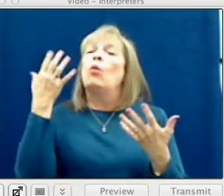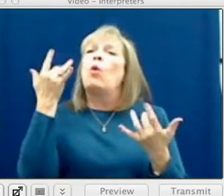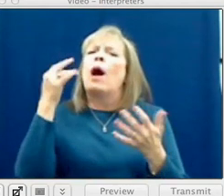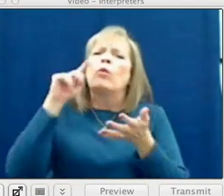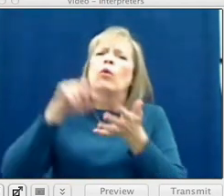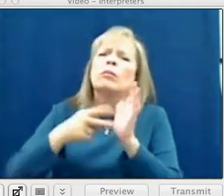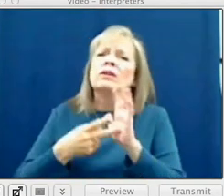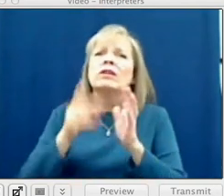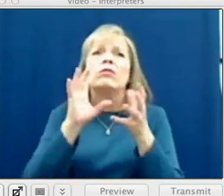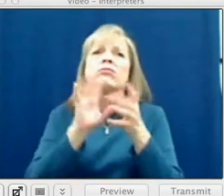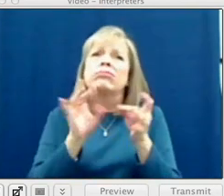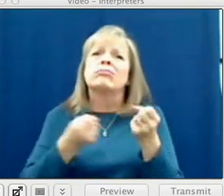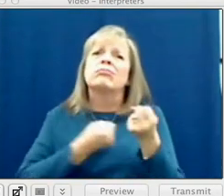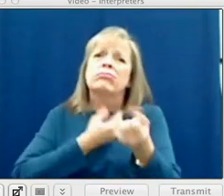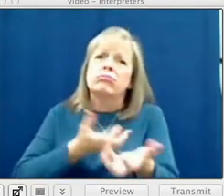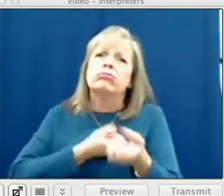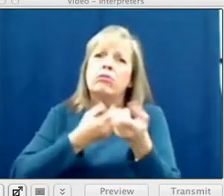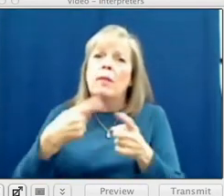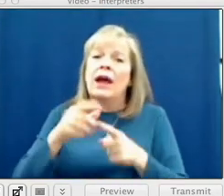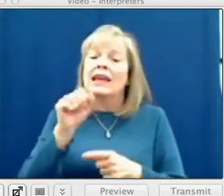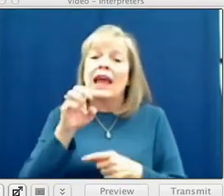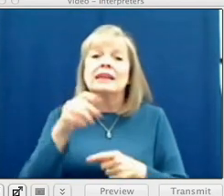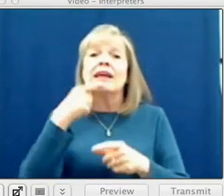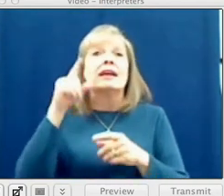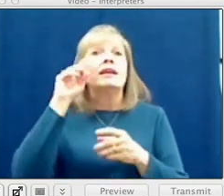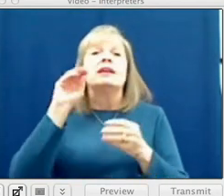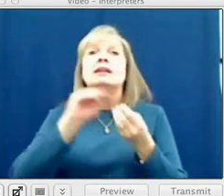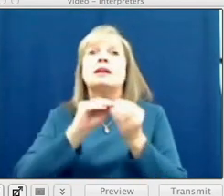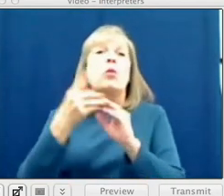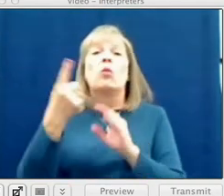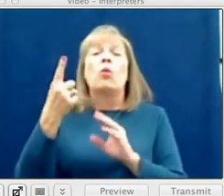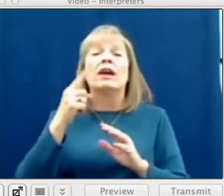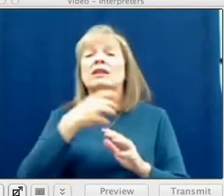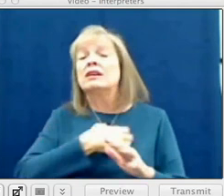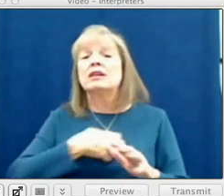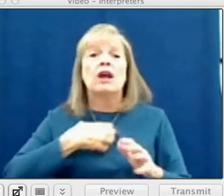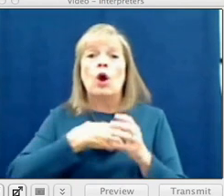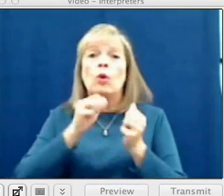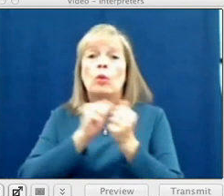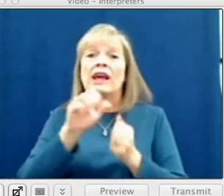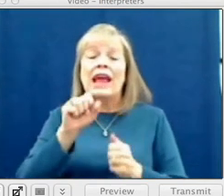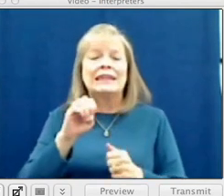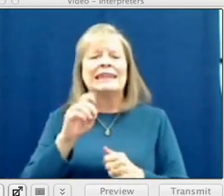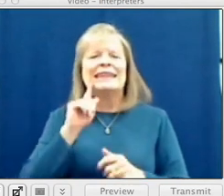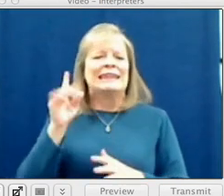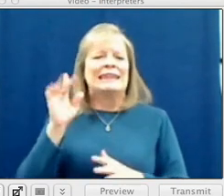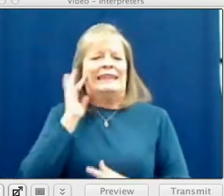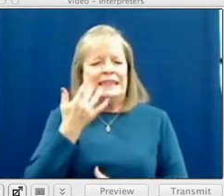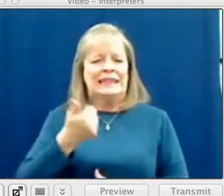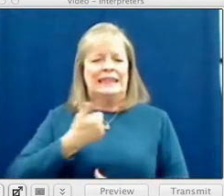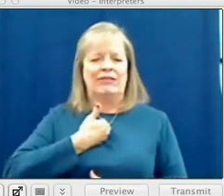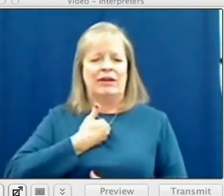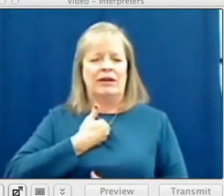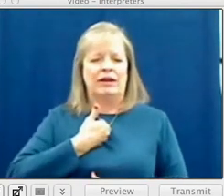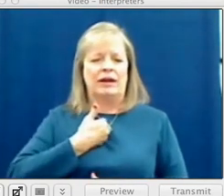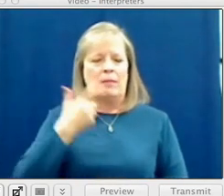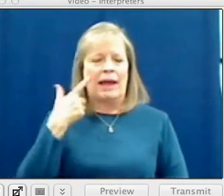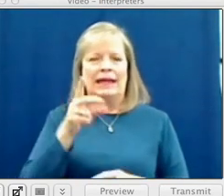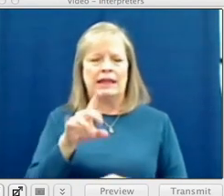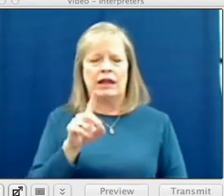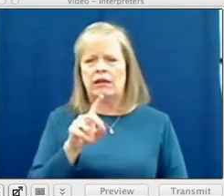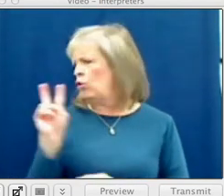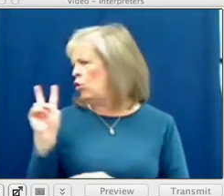was bothering him the most about this was he was mad at himself because he kept turning around to see what